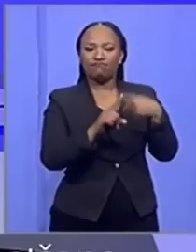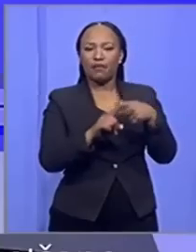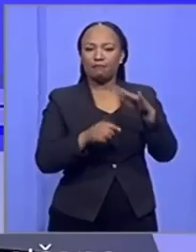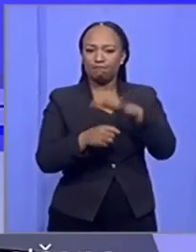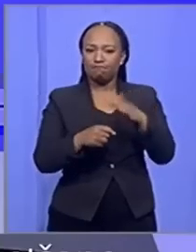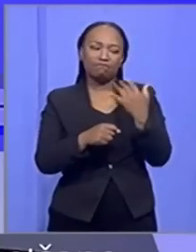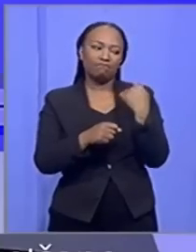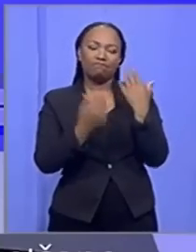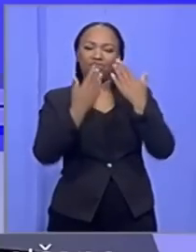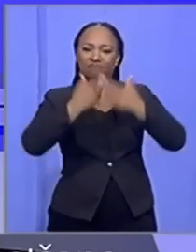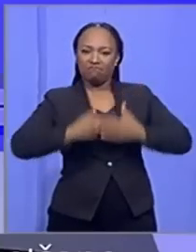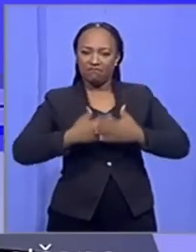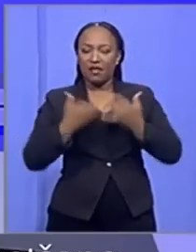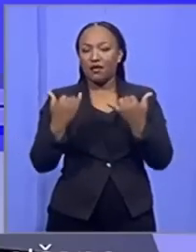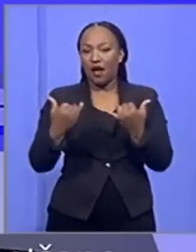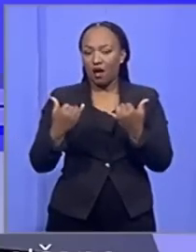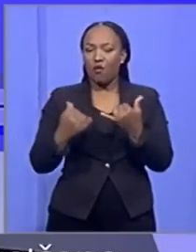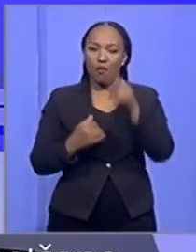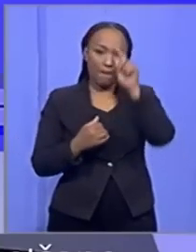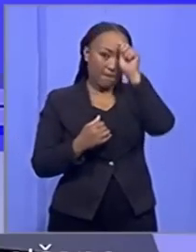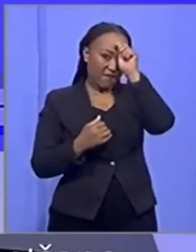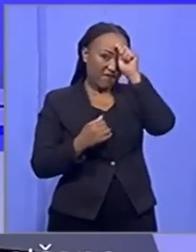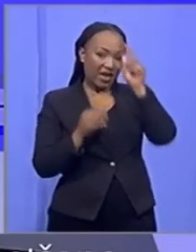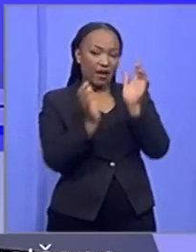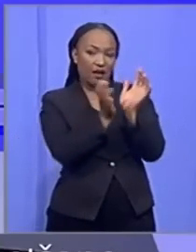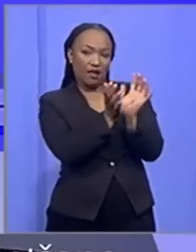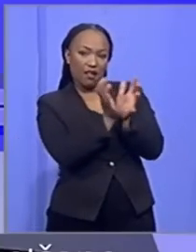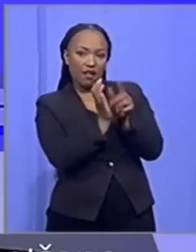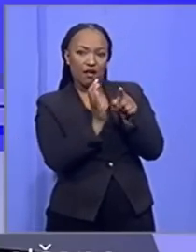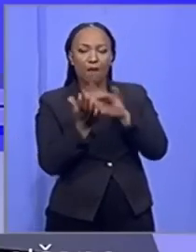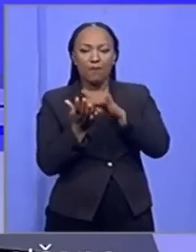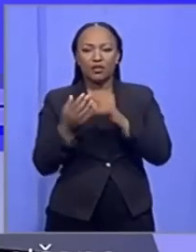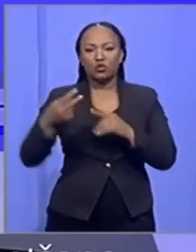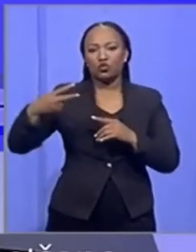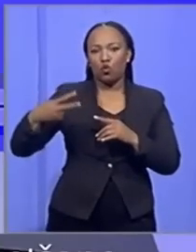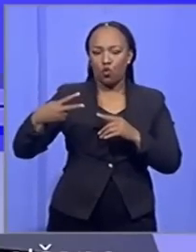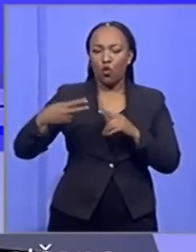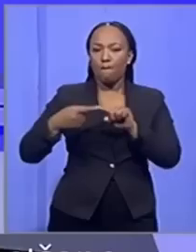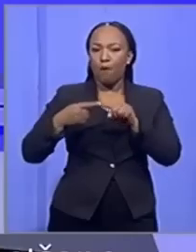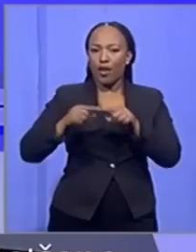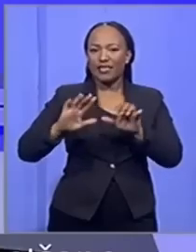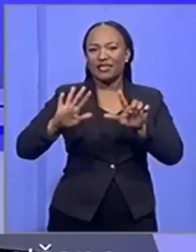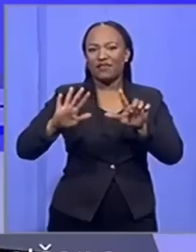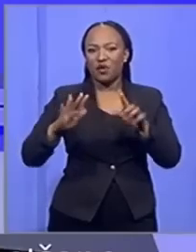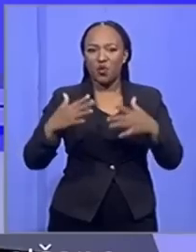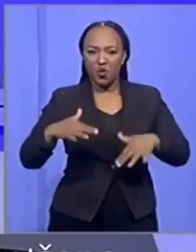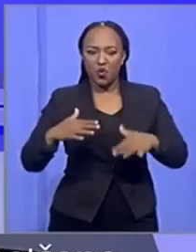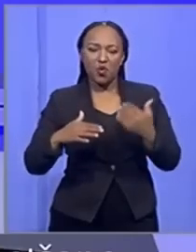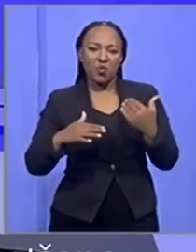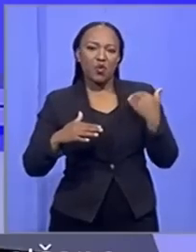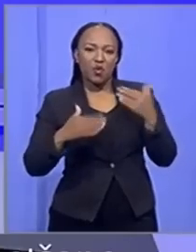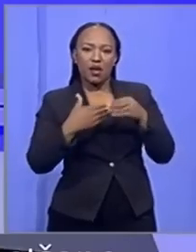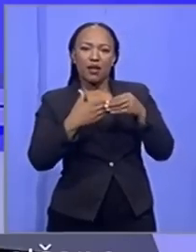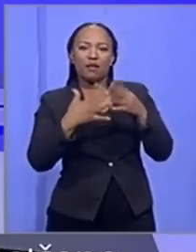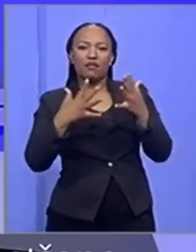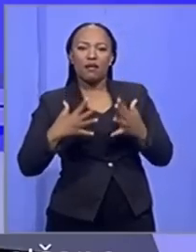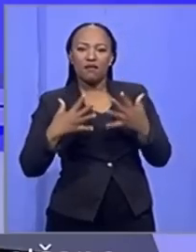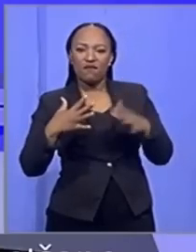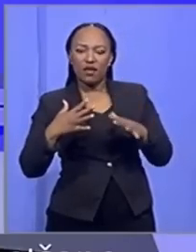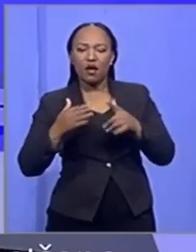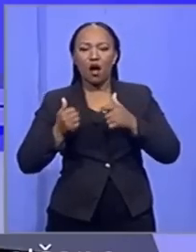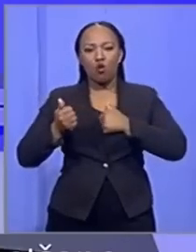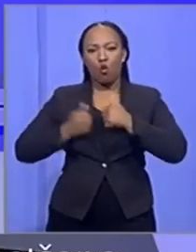bja go feta. Gabjale Bafana ba maemong a bobedi le gorong la bona ka dintlha tše 7 e le palo ya go lekana le baetapele bao ba le goro